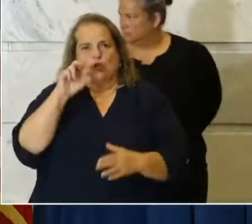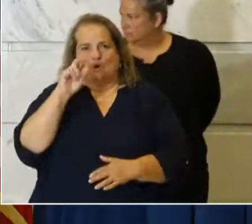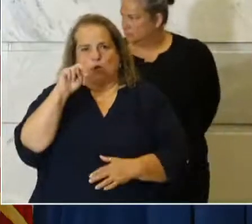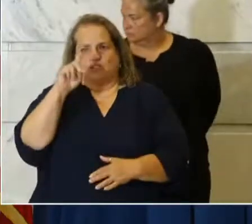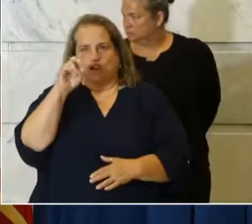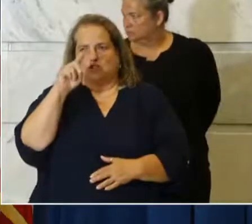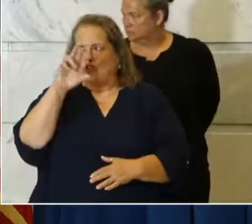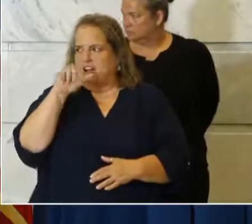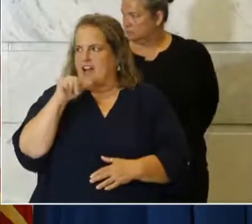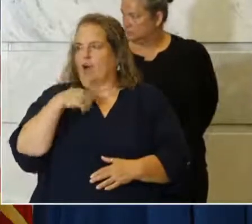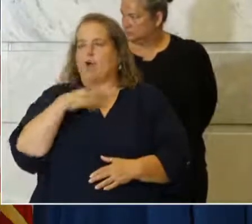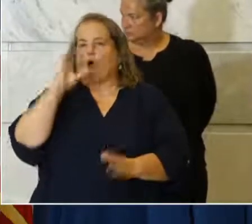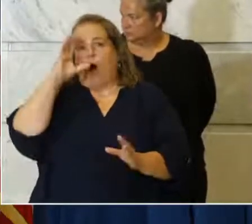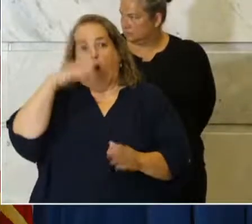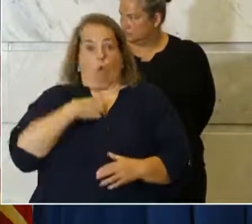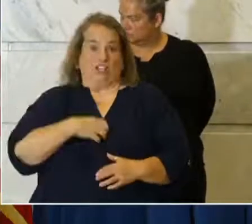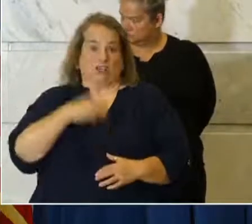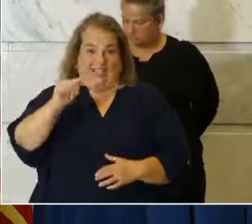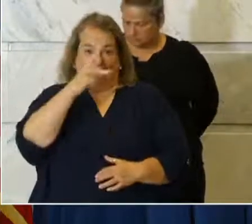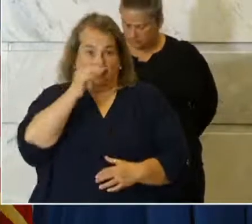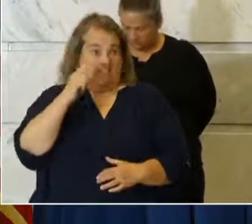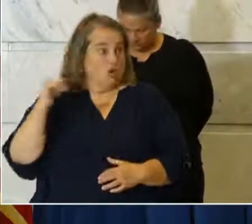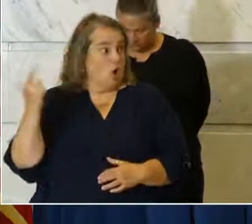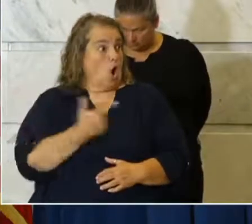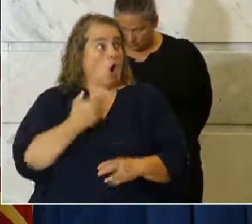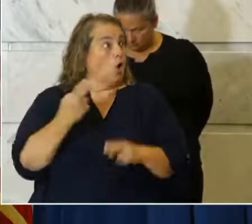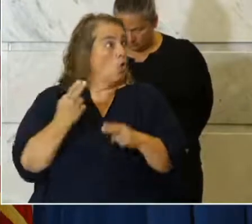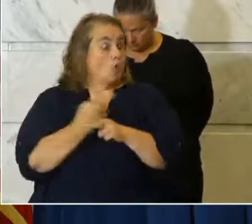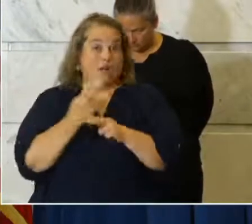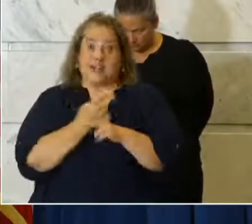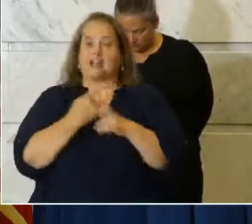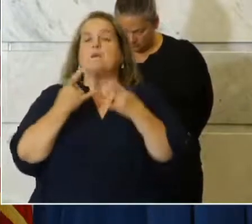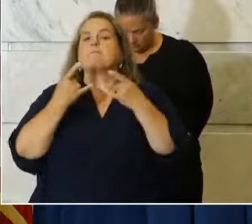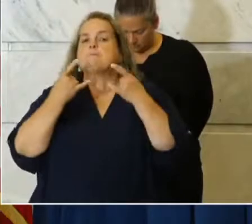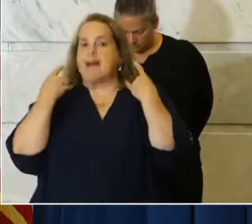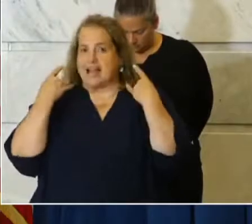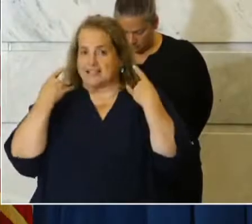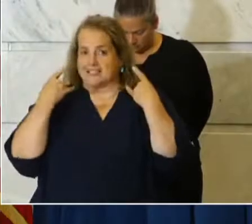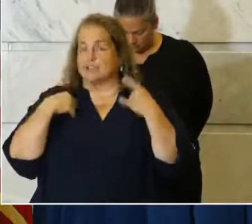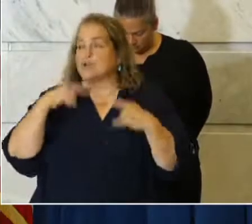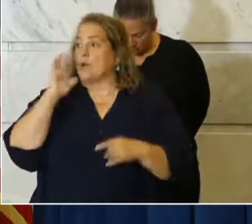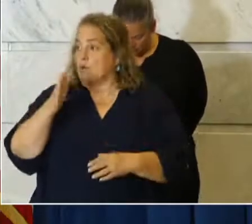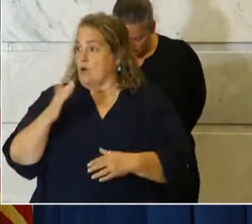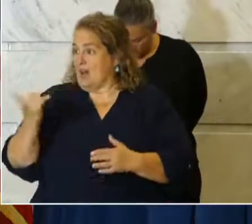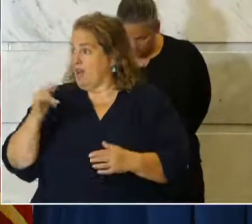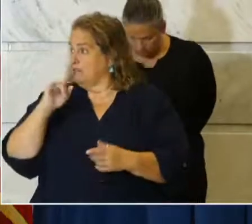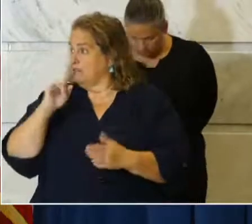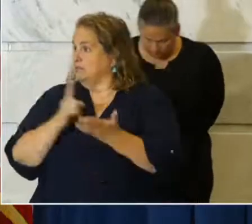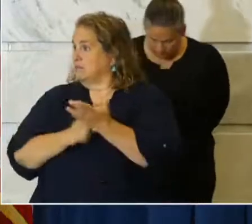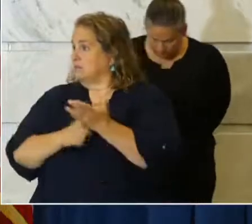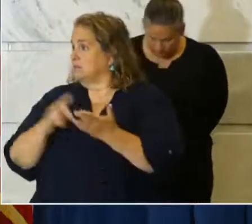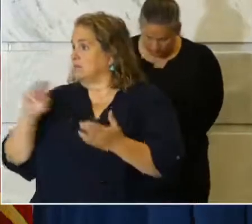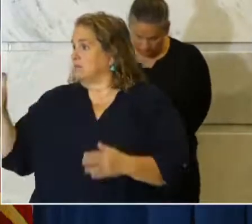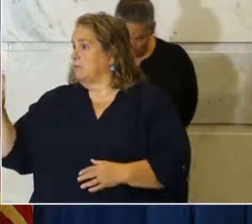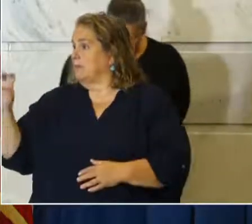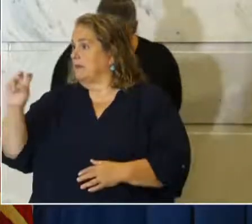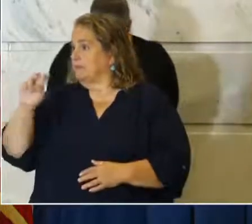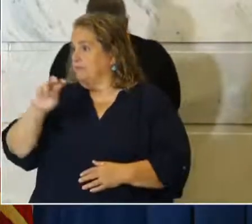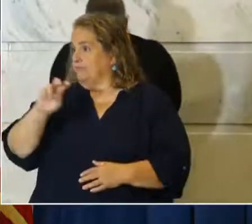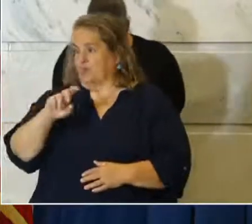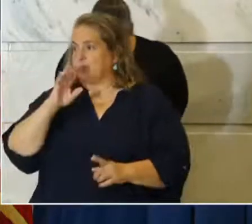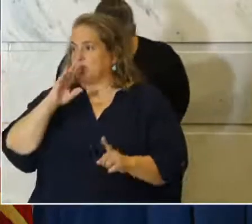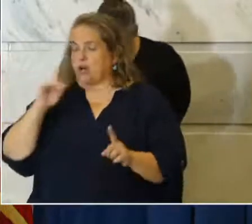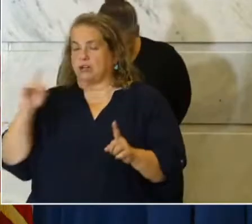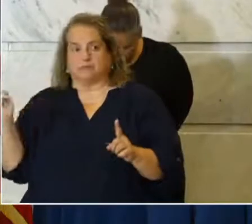it. Guess what they're all doing? They are all wearing masks. And we'll go around. We'll start with Michael because he seems ready, and then we'll make it all the way